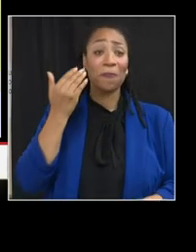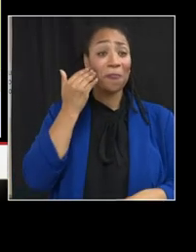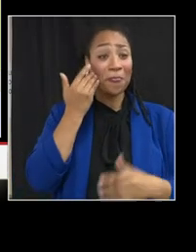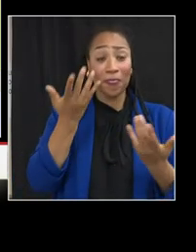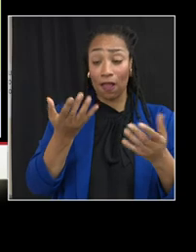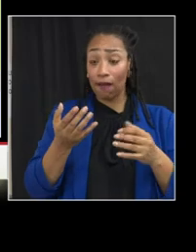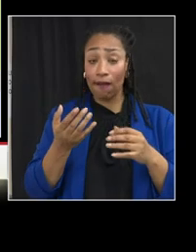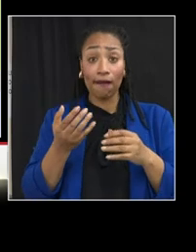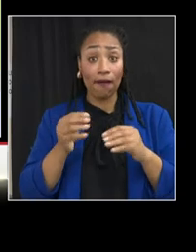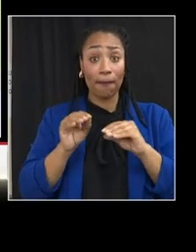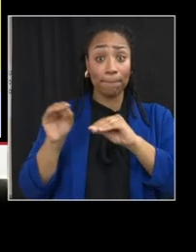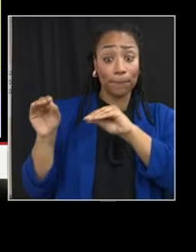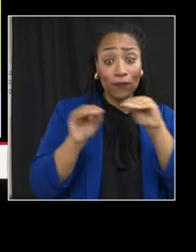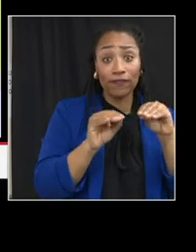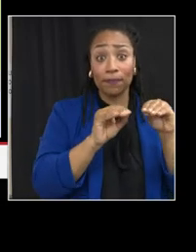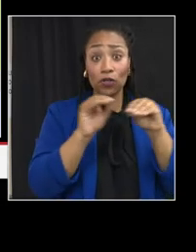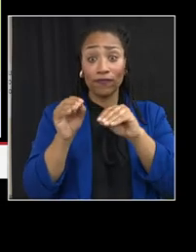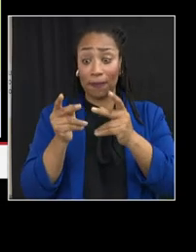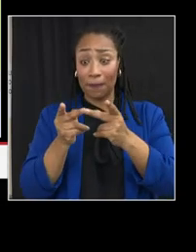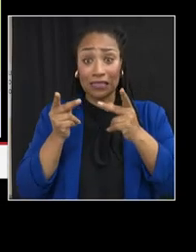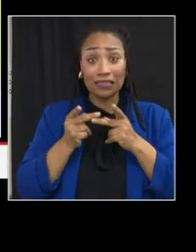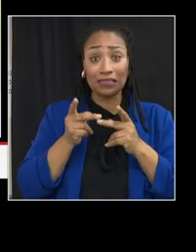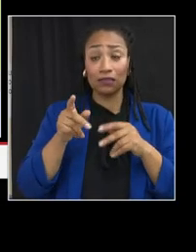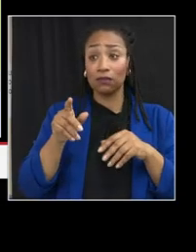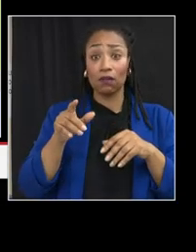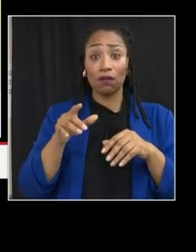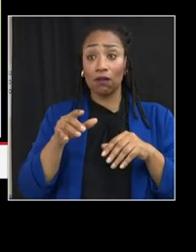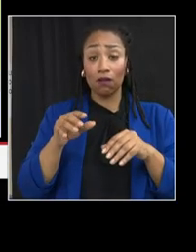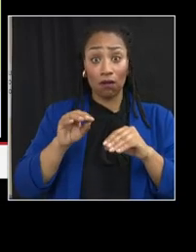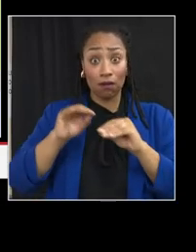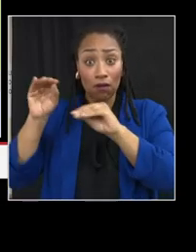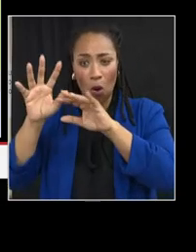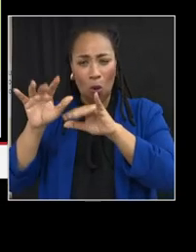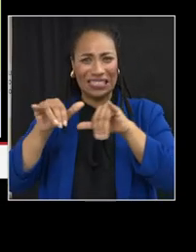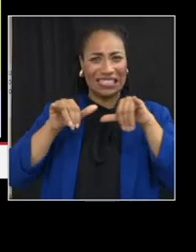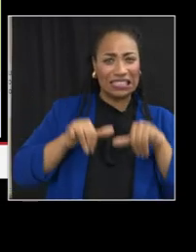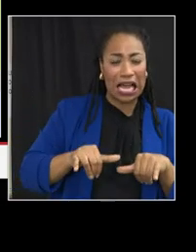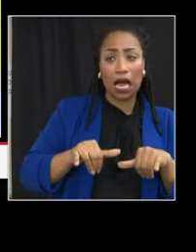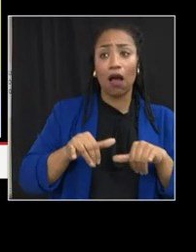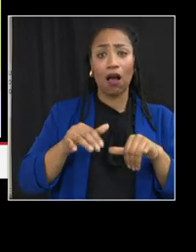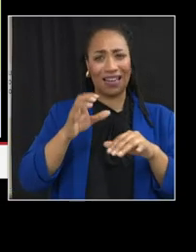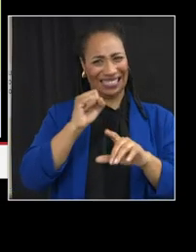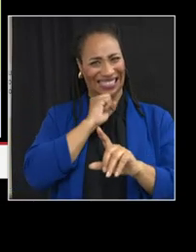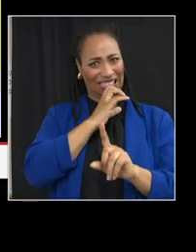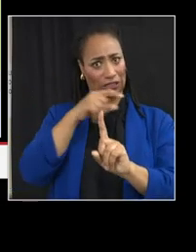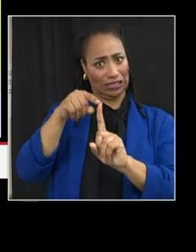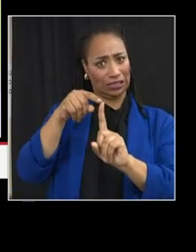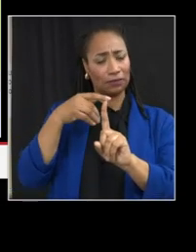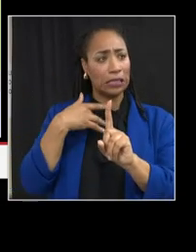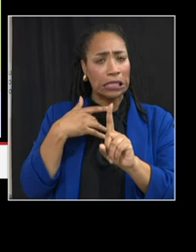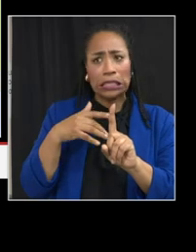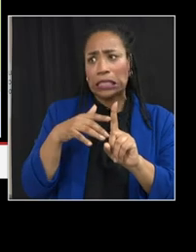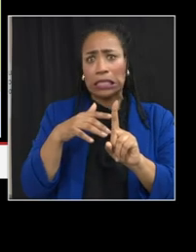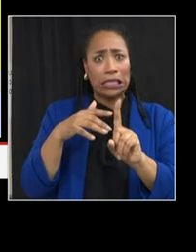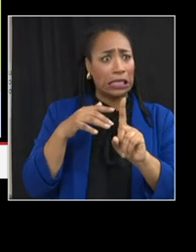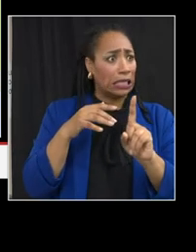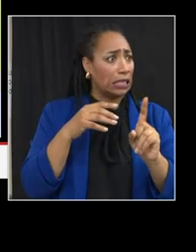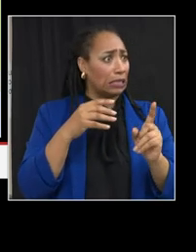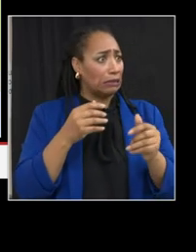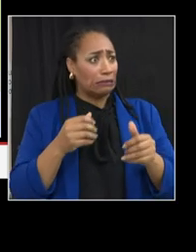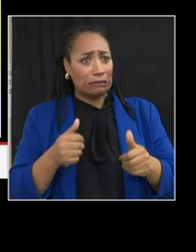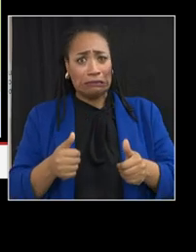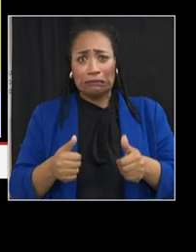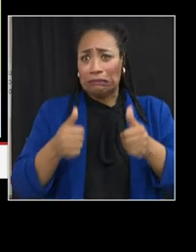families. Seniors would leave, and they would go, you would go other places to live, but you